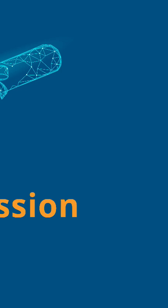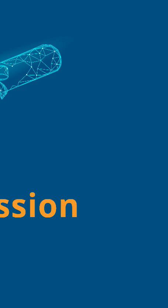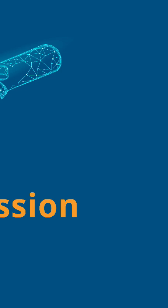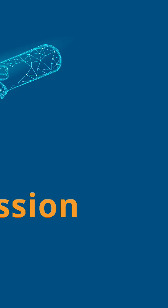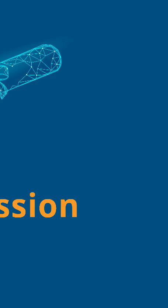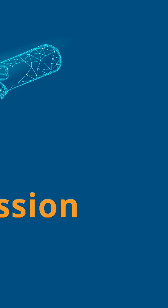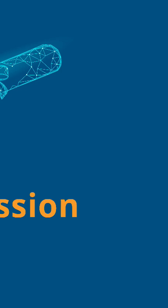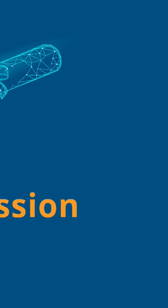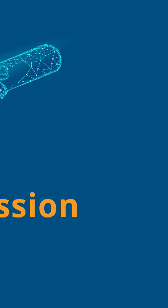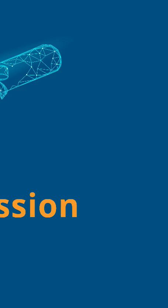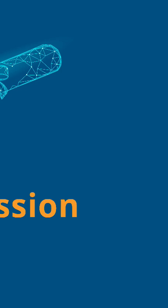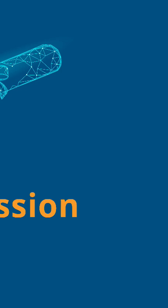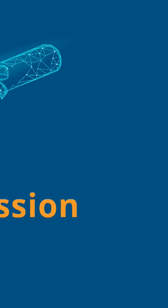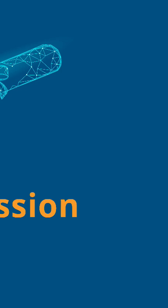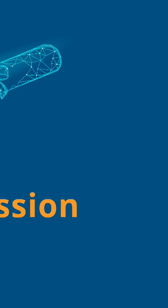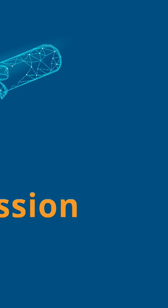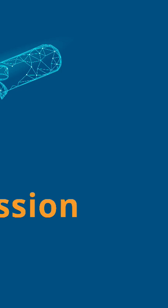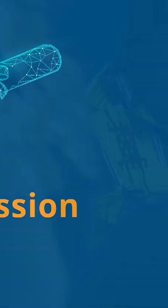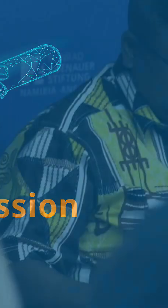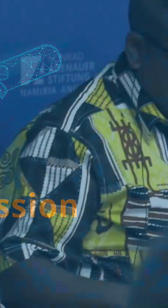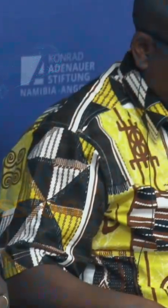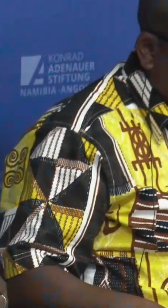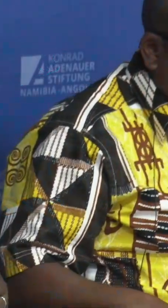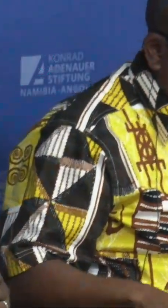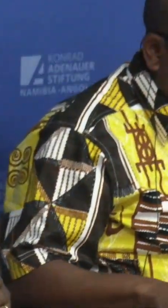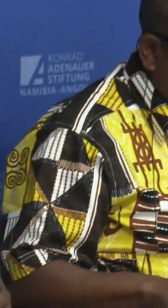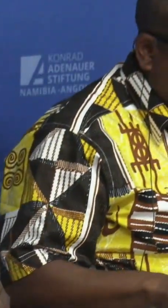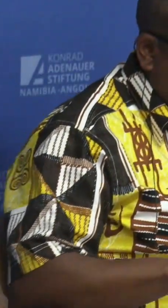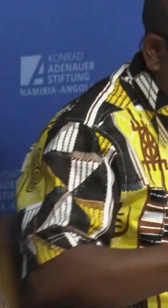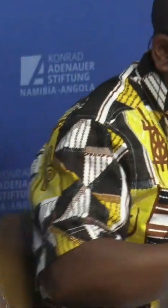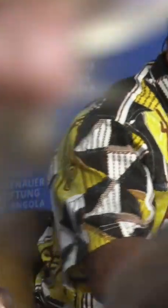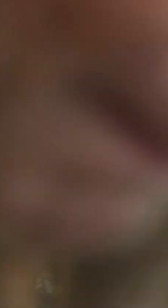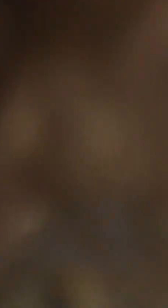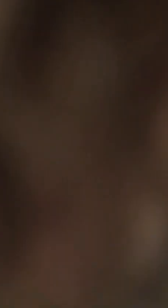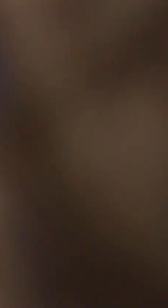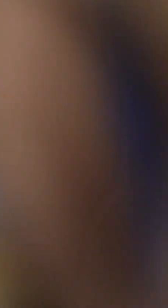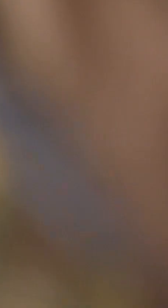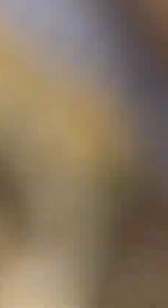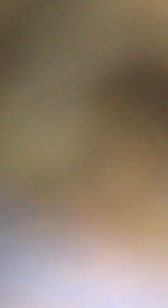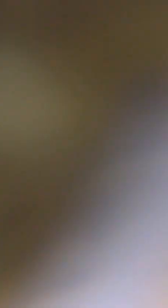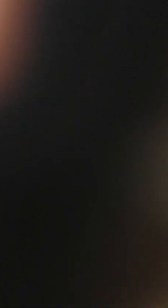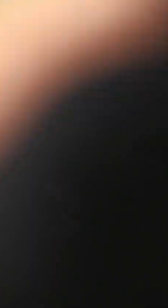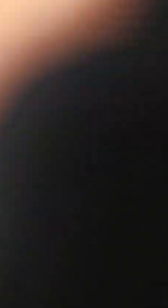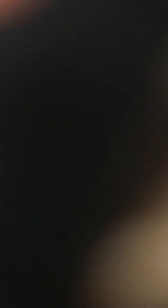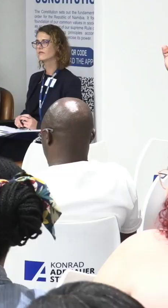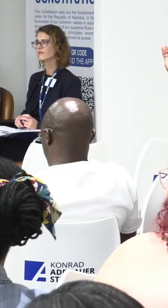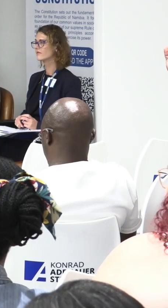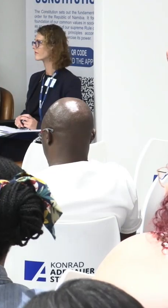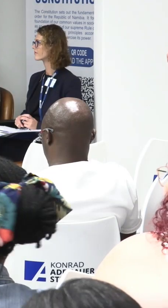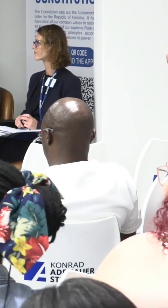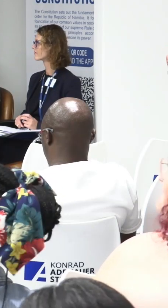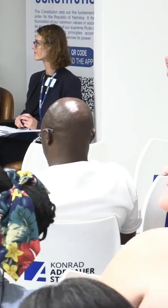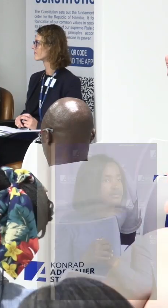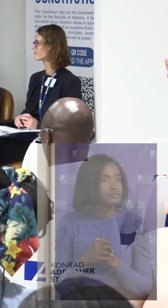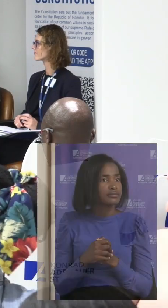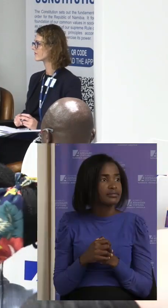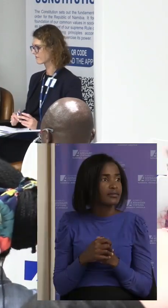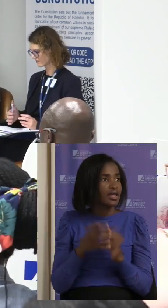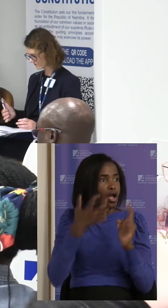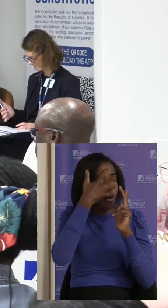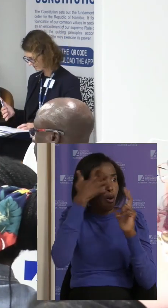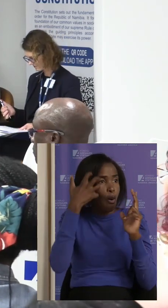to make their final comments, and then we can wrap up for the discussion tonight. Wow, the interest is a lot. Maybe we can start with the